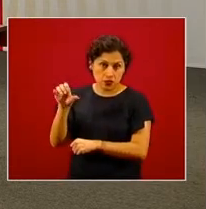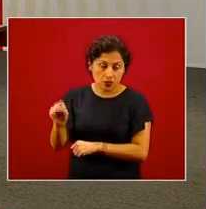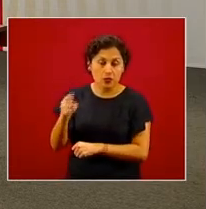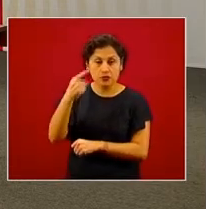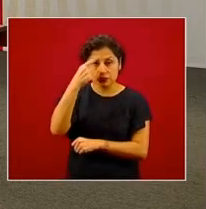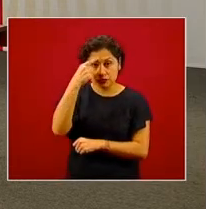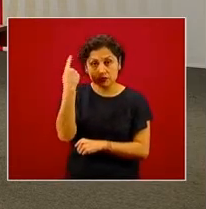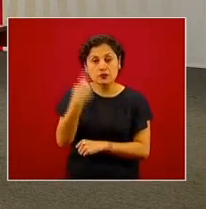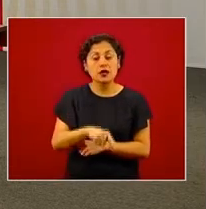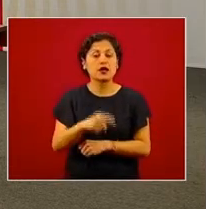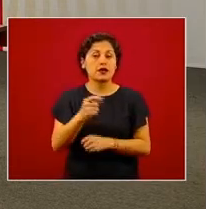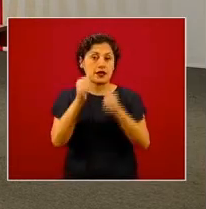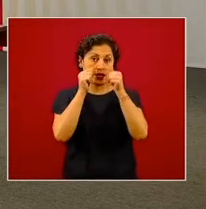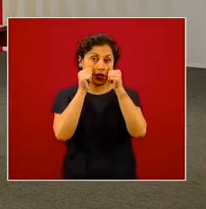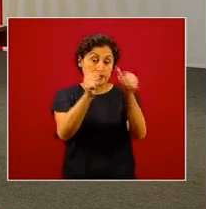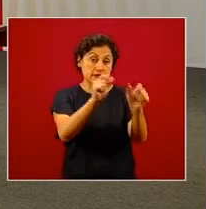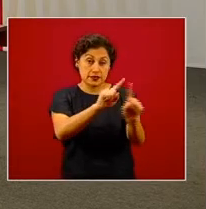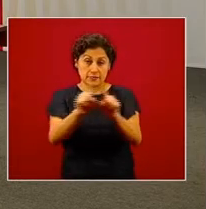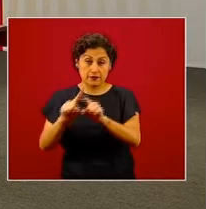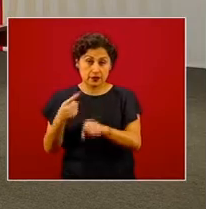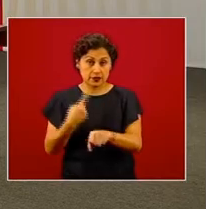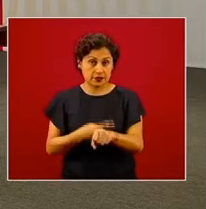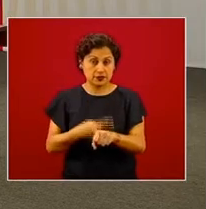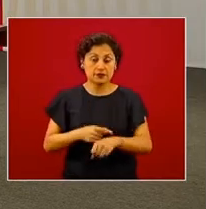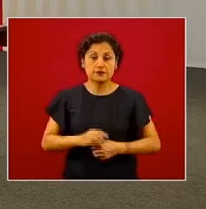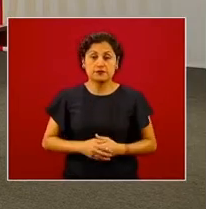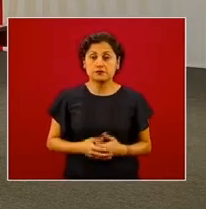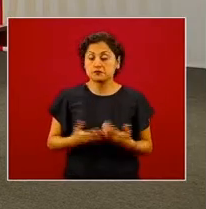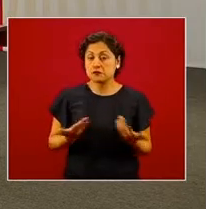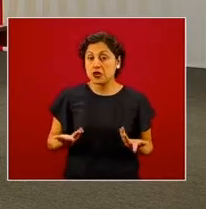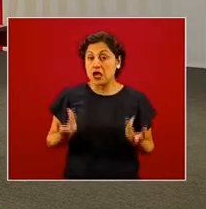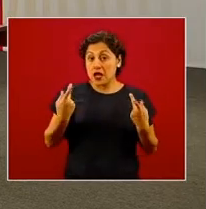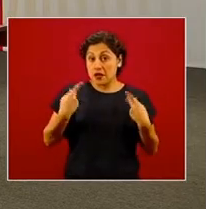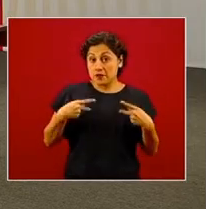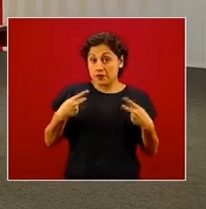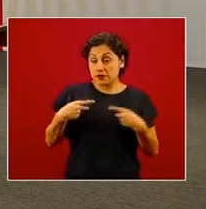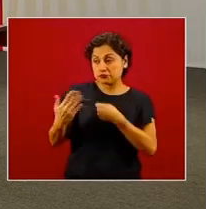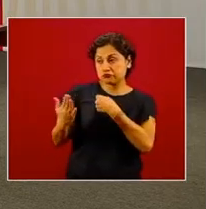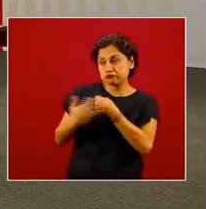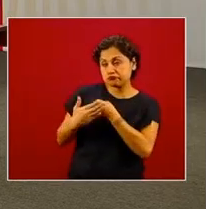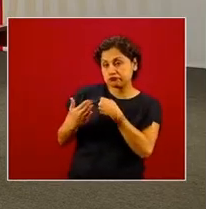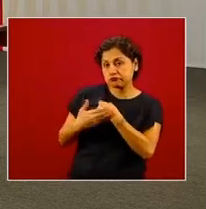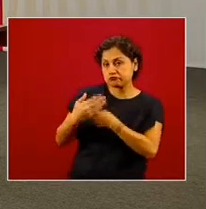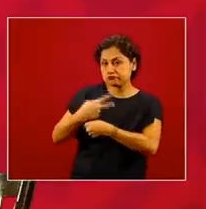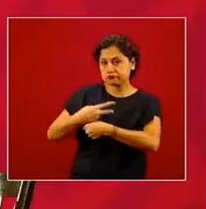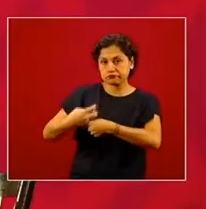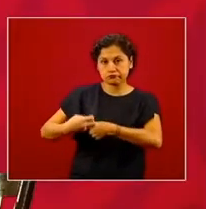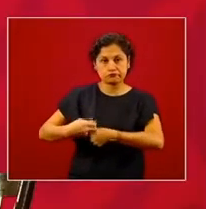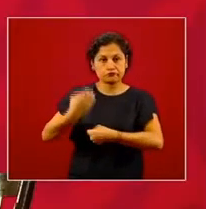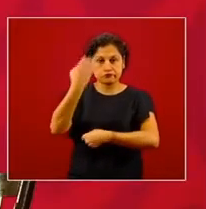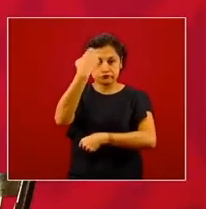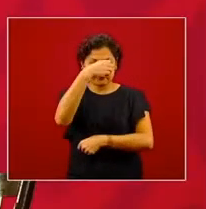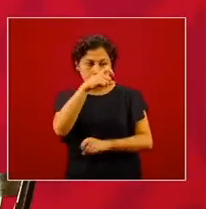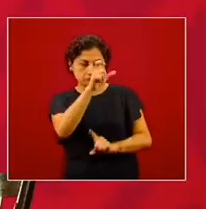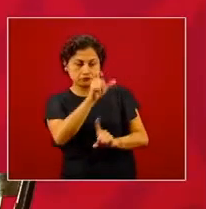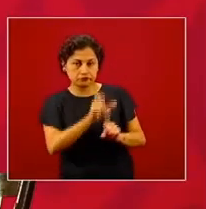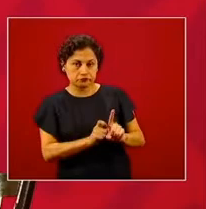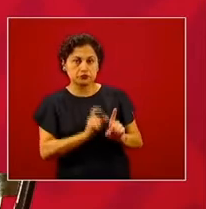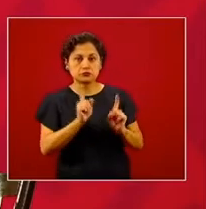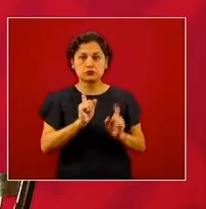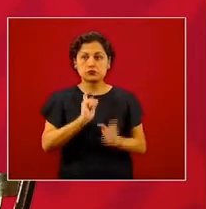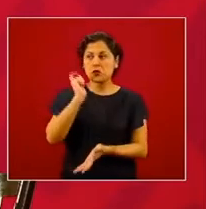as well as the organization itself. People are invited in their capacity as experts. There is